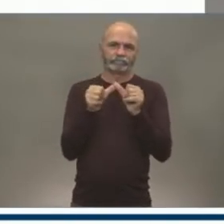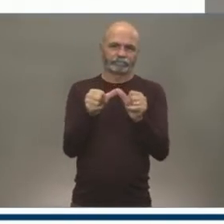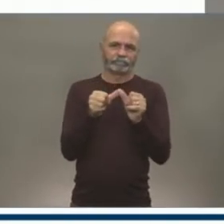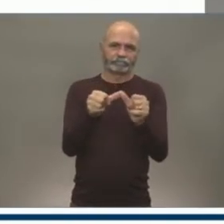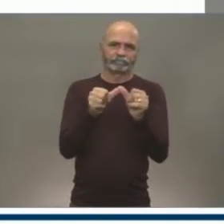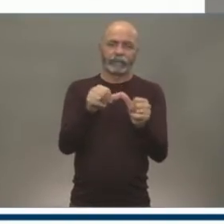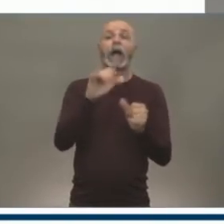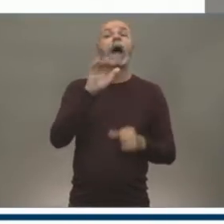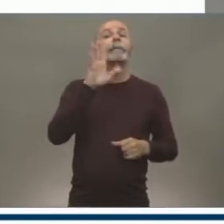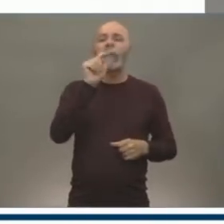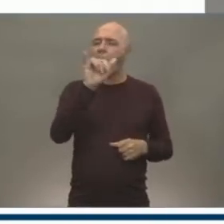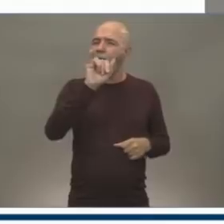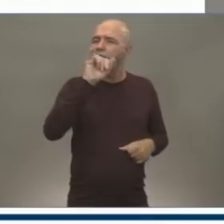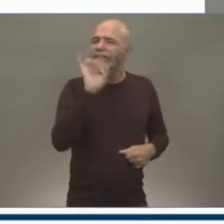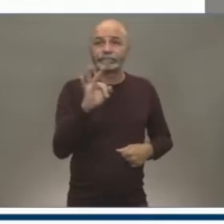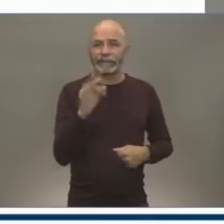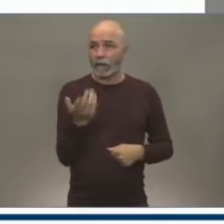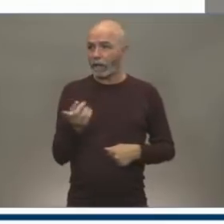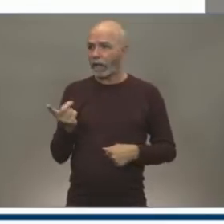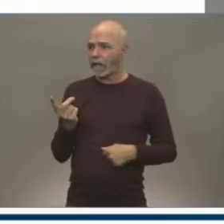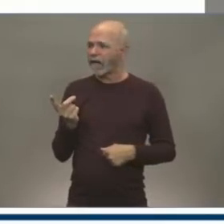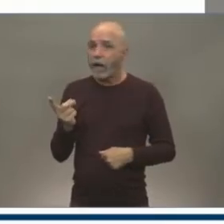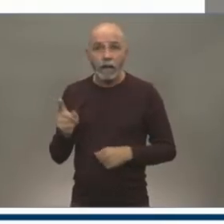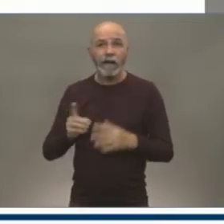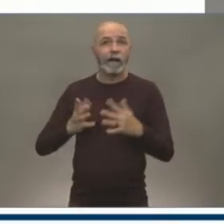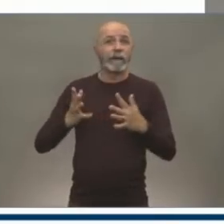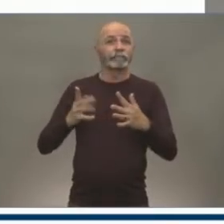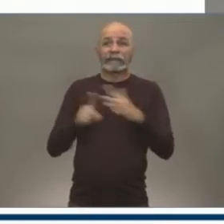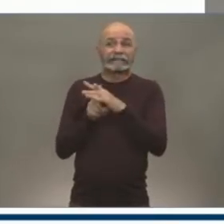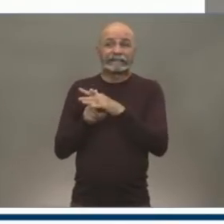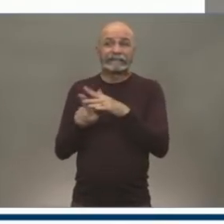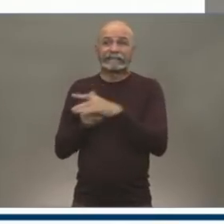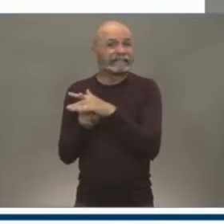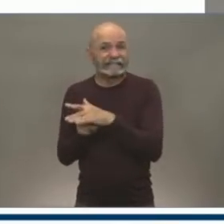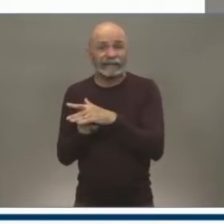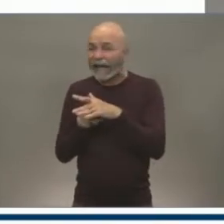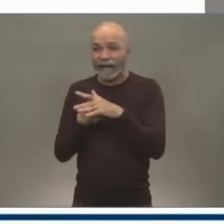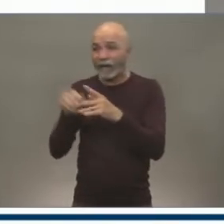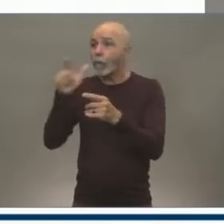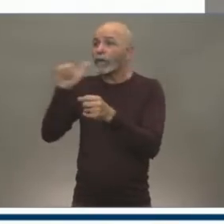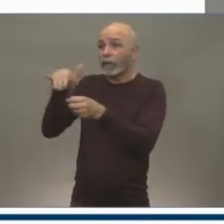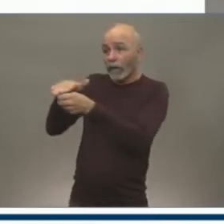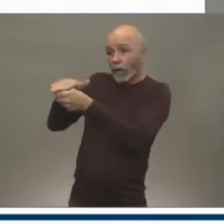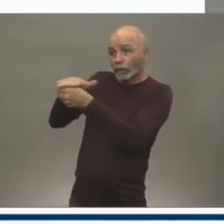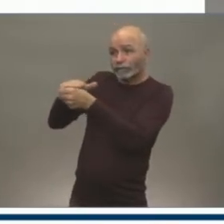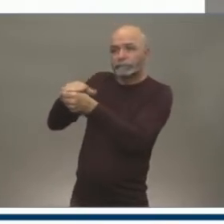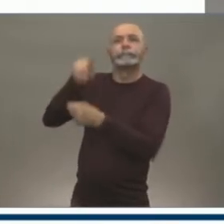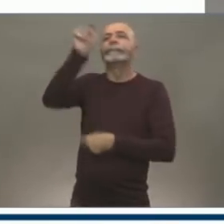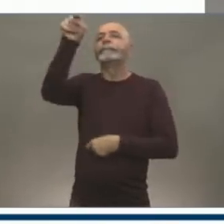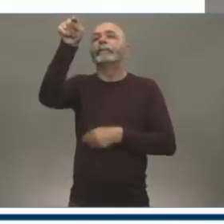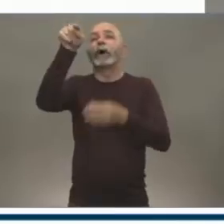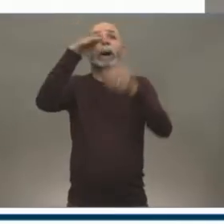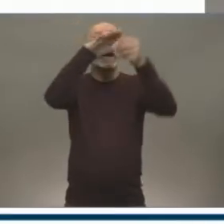necessary, make changes, whether it's geographically spreading where the restrictions or tightening restrictions down.